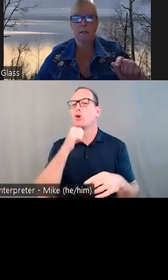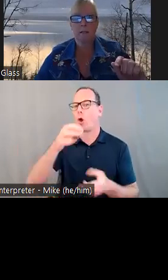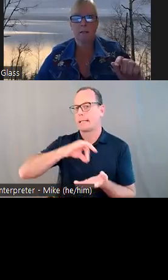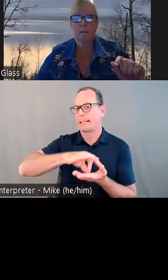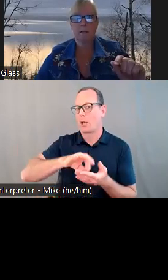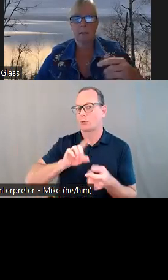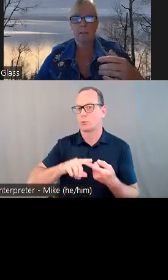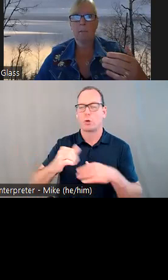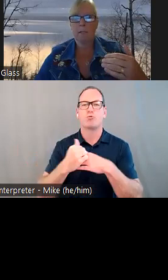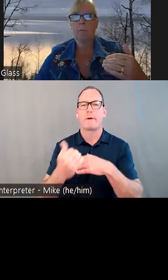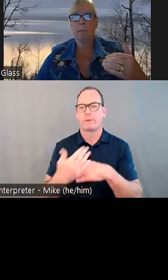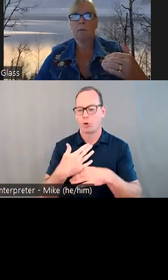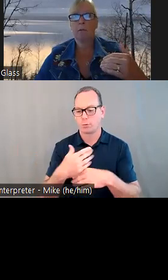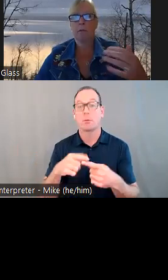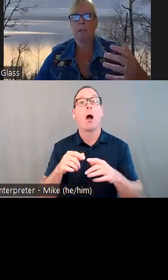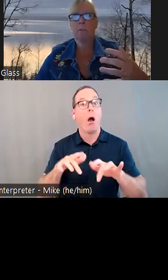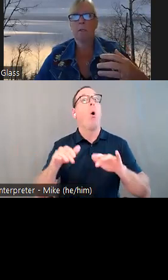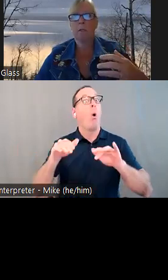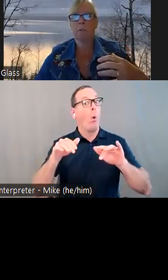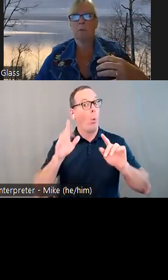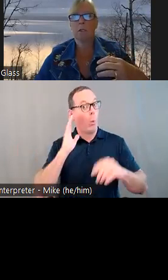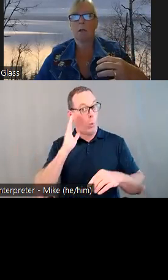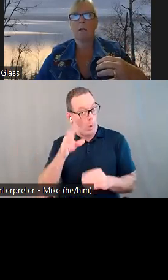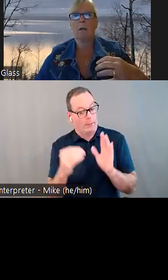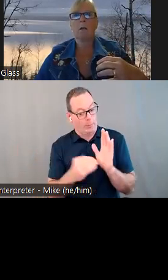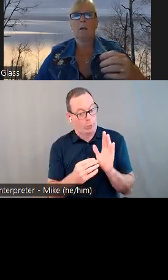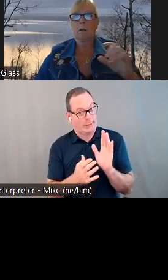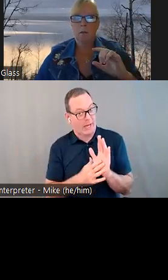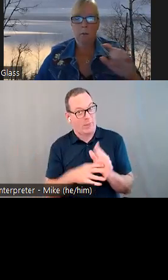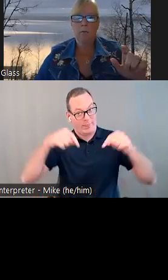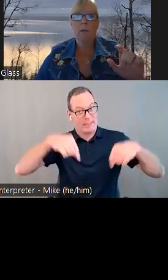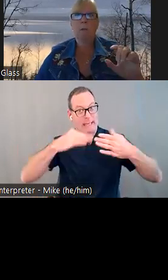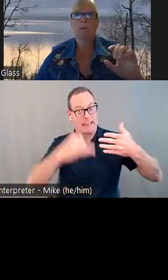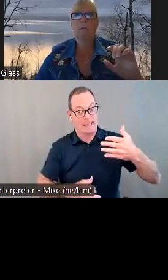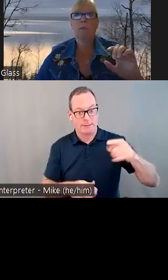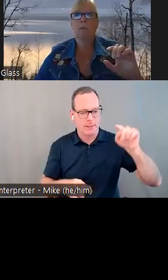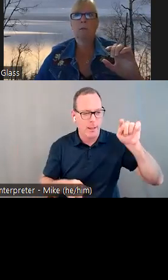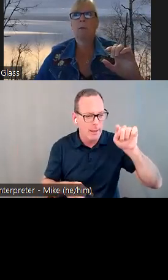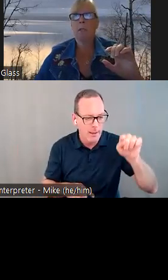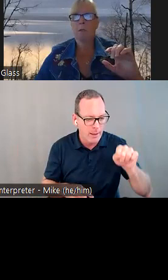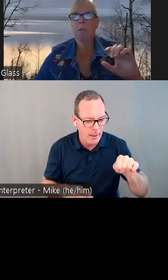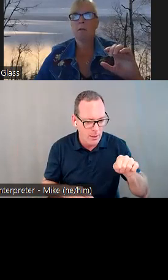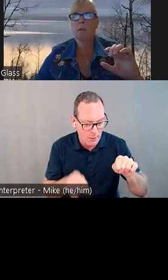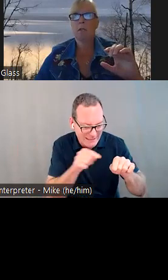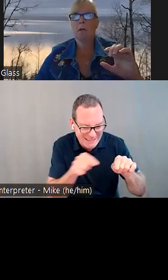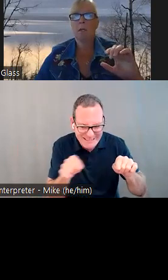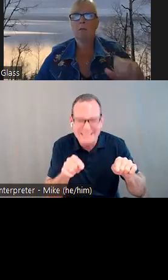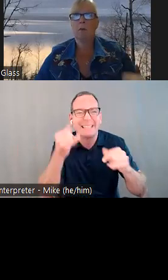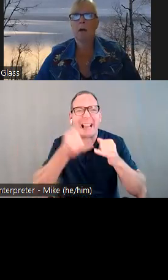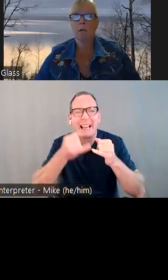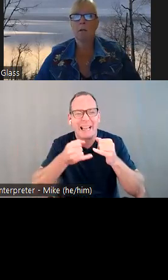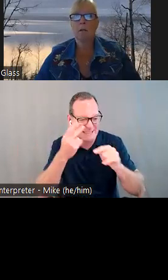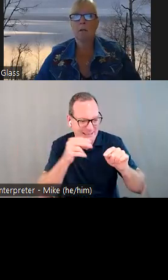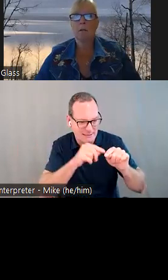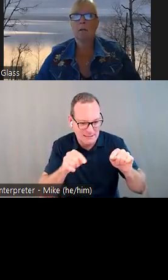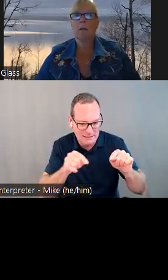list a little bit down further. It didn't appear in this screenshot. The word of mouth referrals do appear, so you can see how many you've